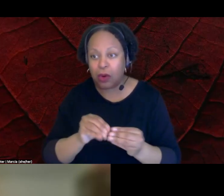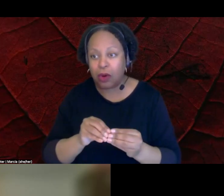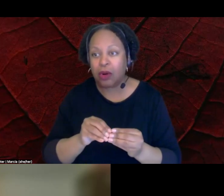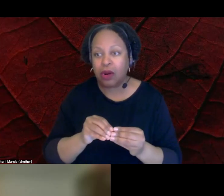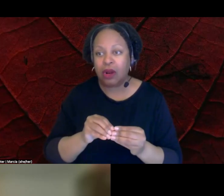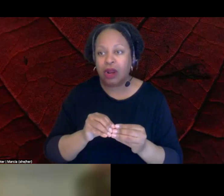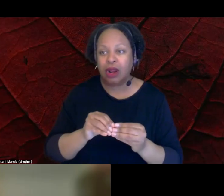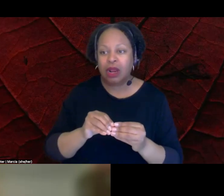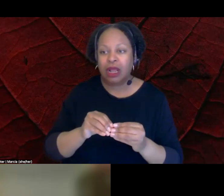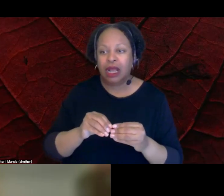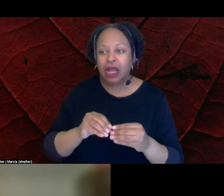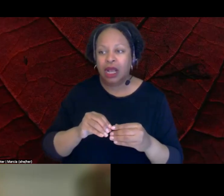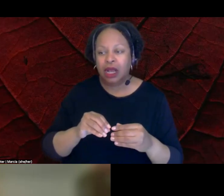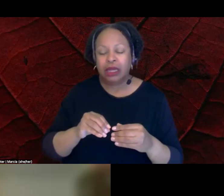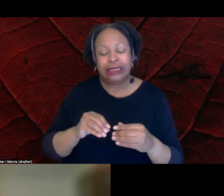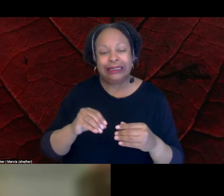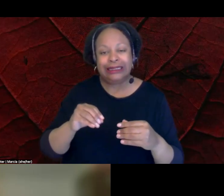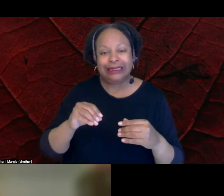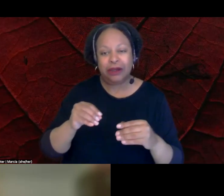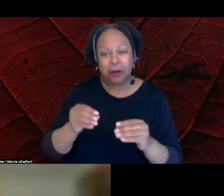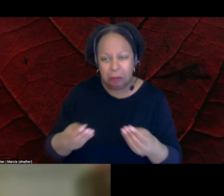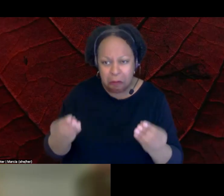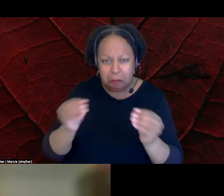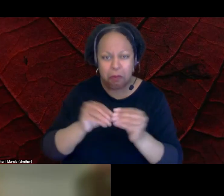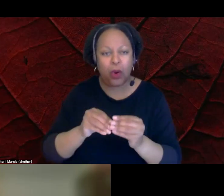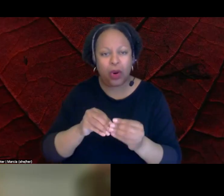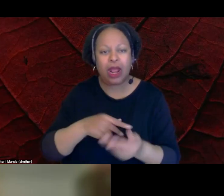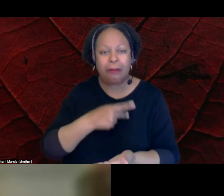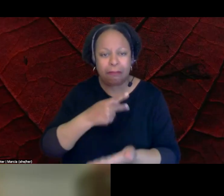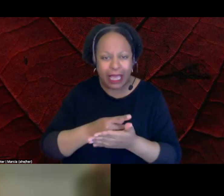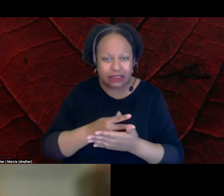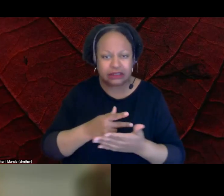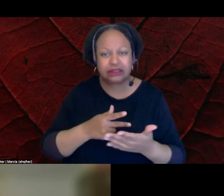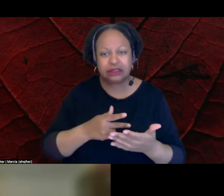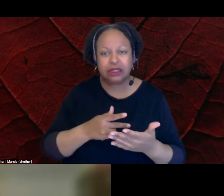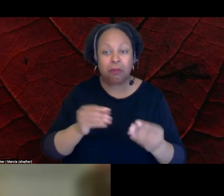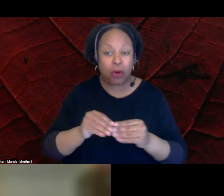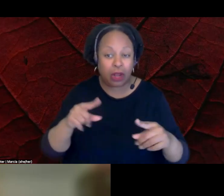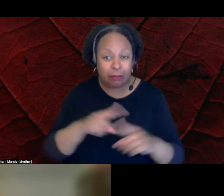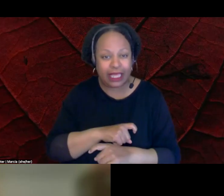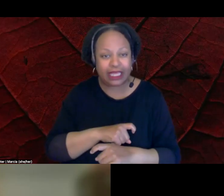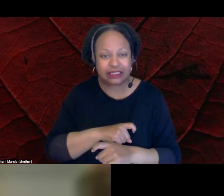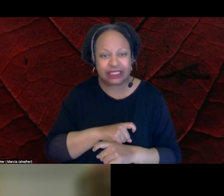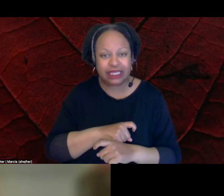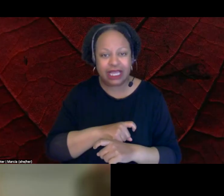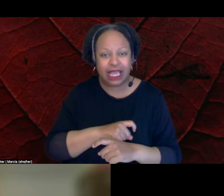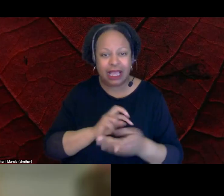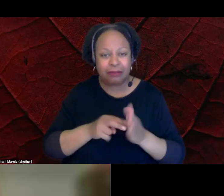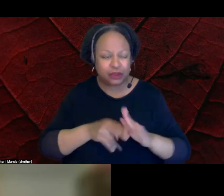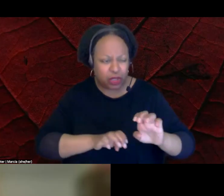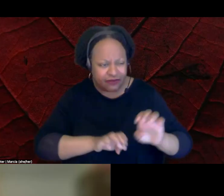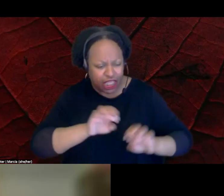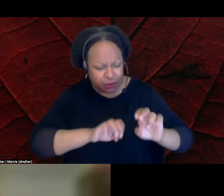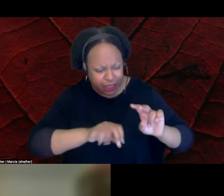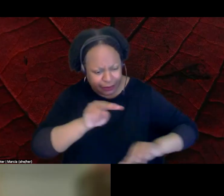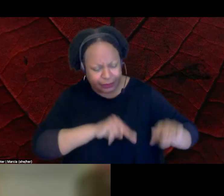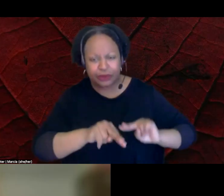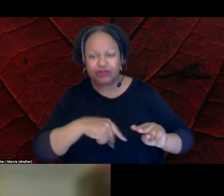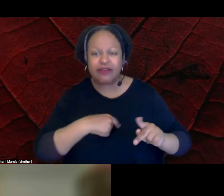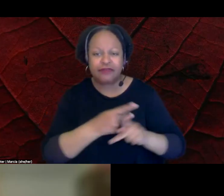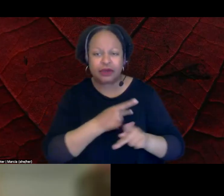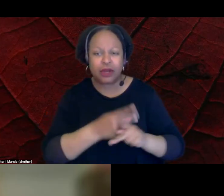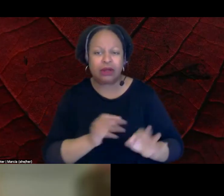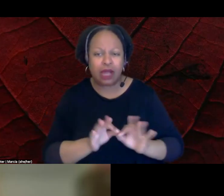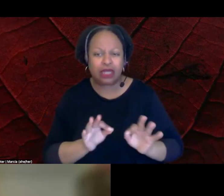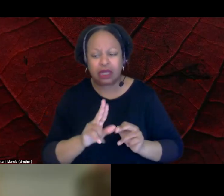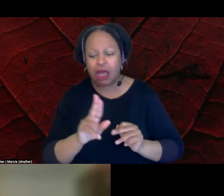might be, the more underwriters are going to evaluate it, and potentially the more risk that they may perceive. So